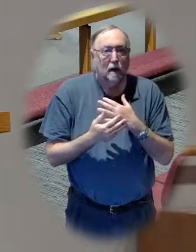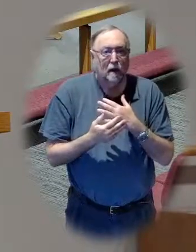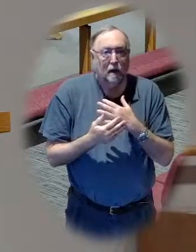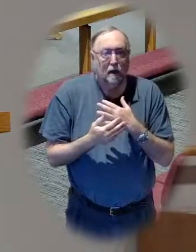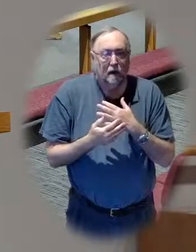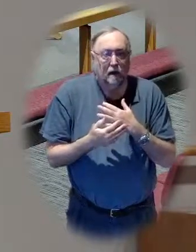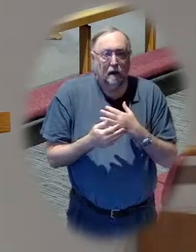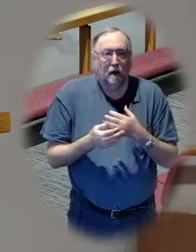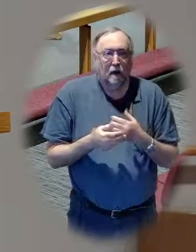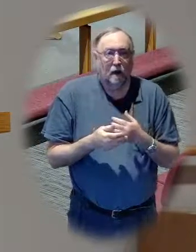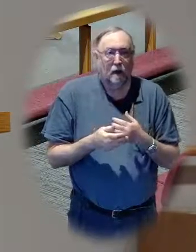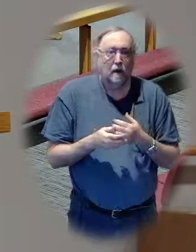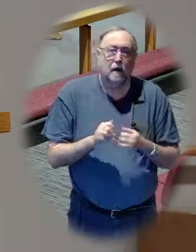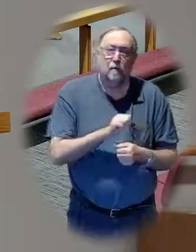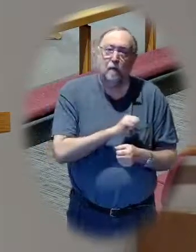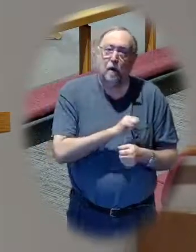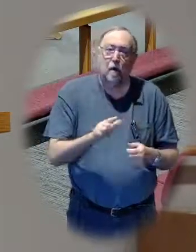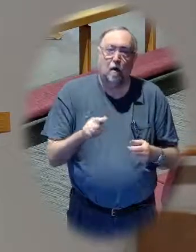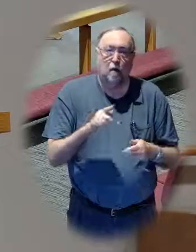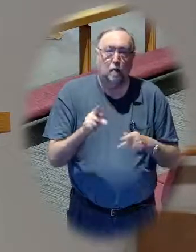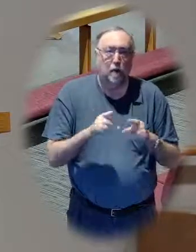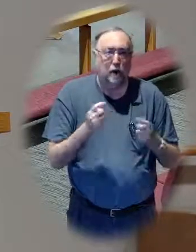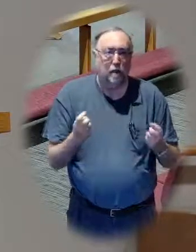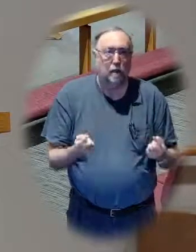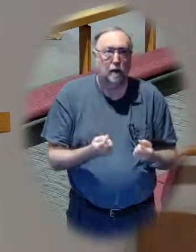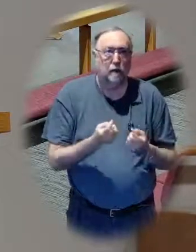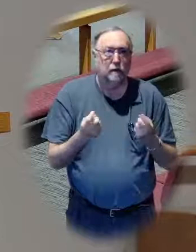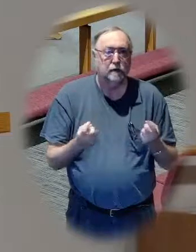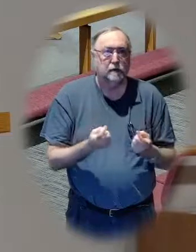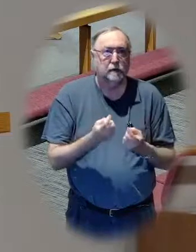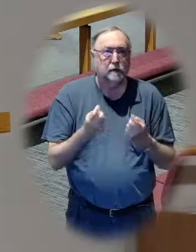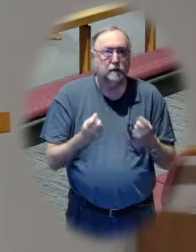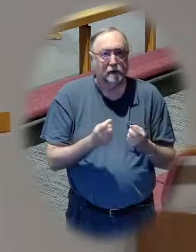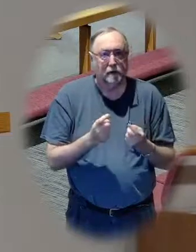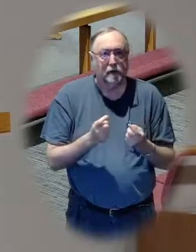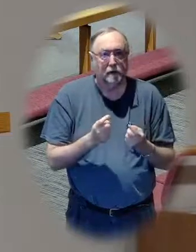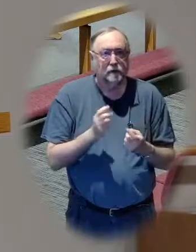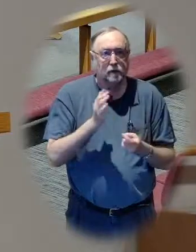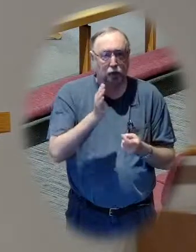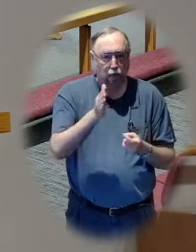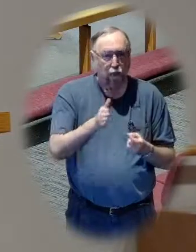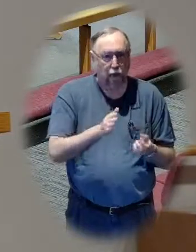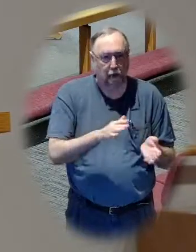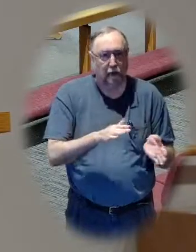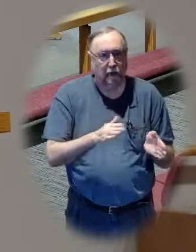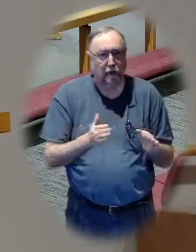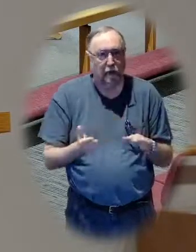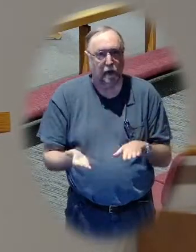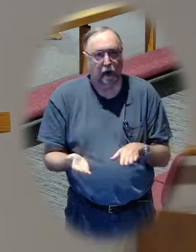all sinners face the prospect of death. What a mess of a world we're in. Yeah.